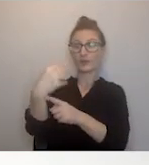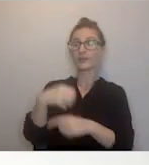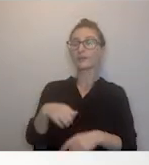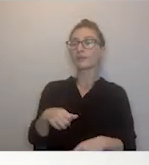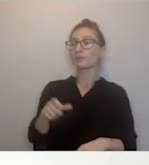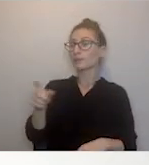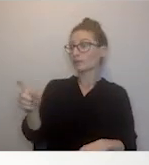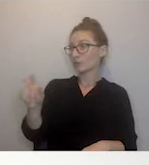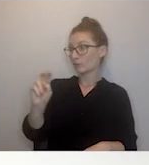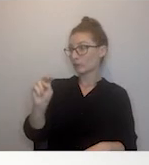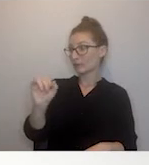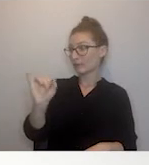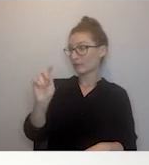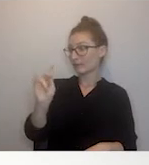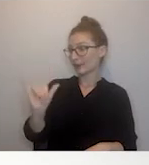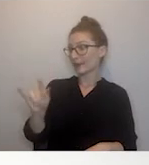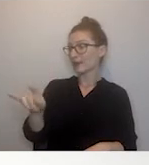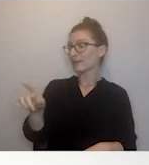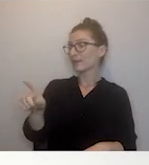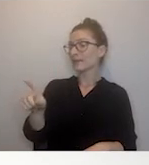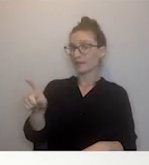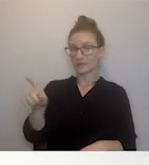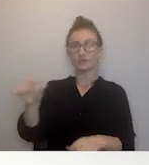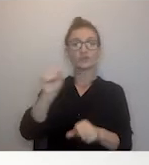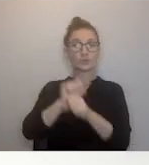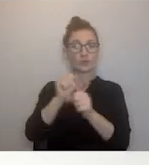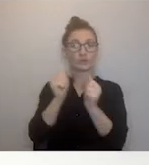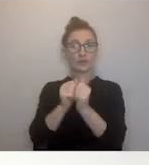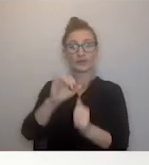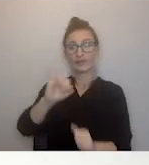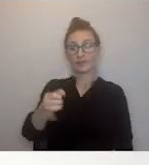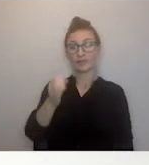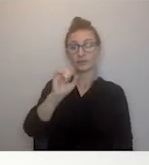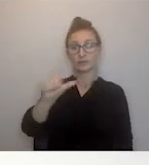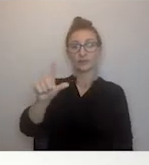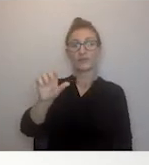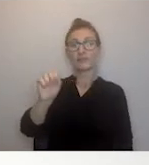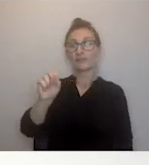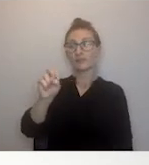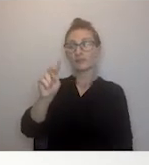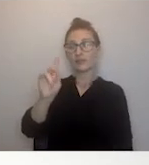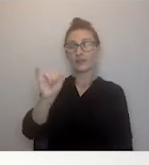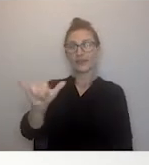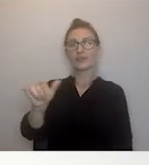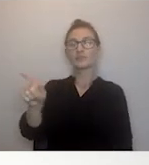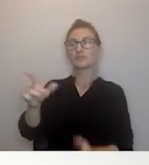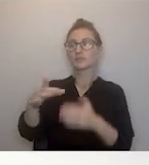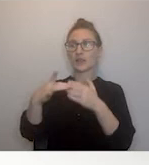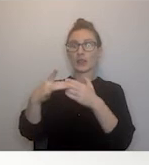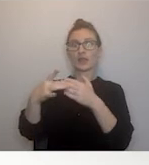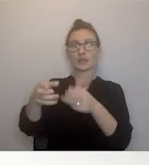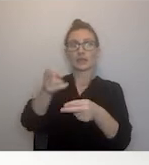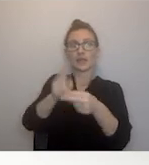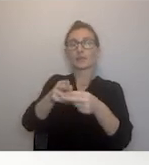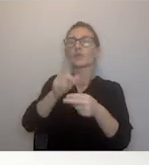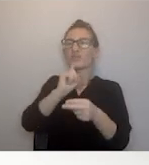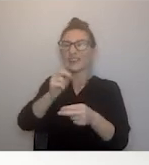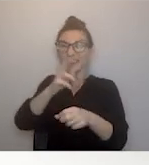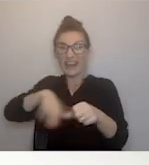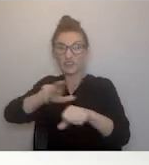what was your name? Nikki Hutchinson was saying she works with Jill Sankey, who's one of really the leading names in arts and wellness in this